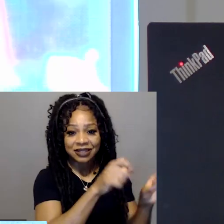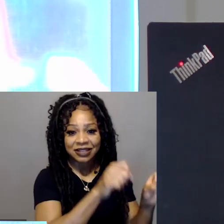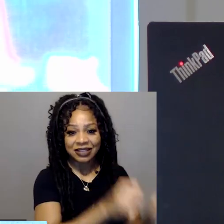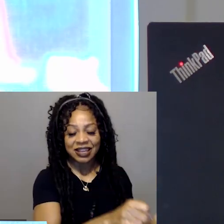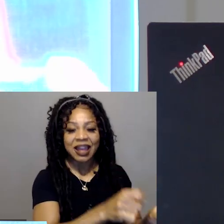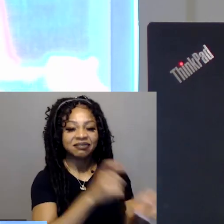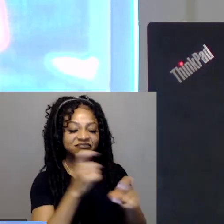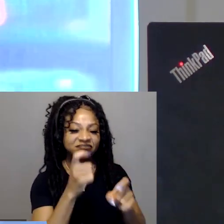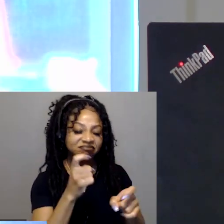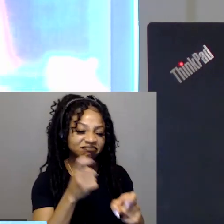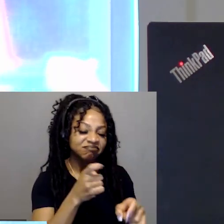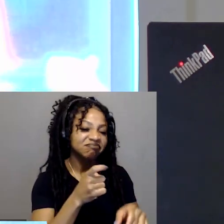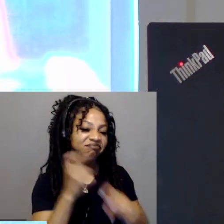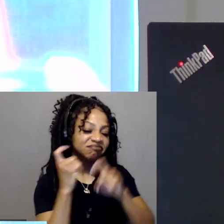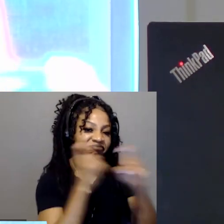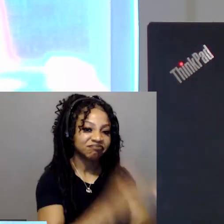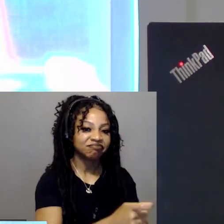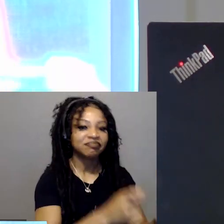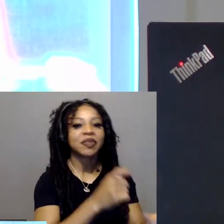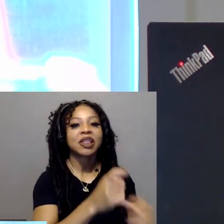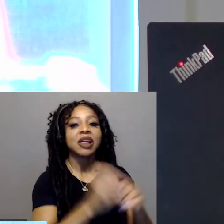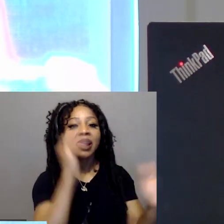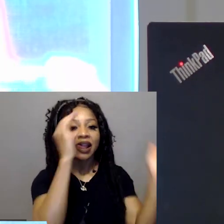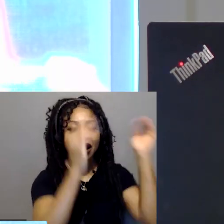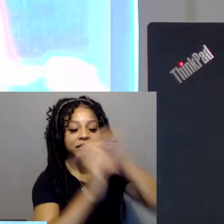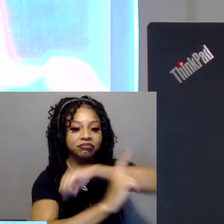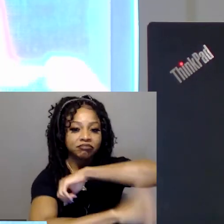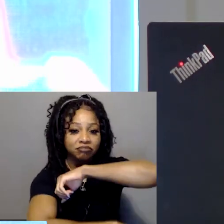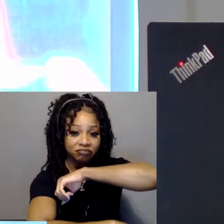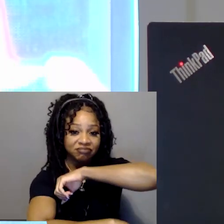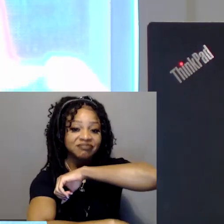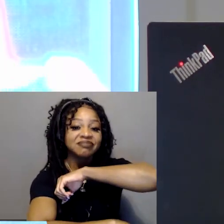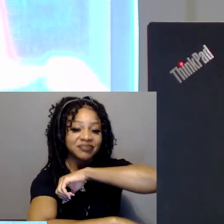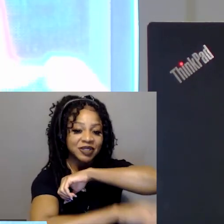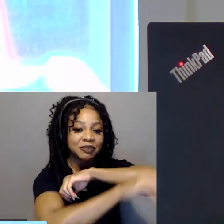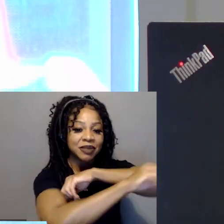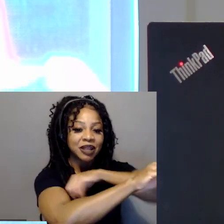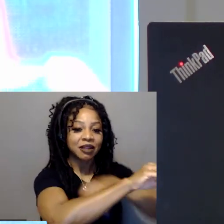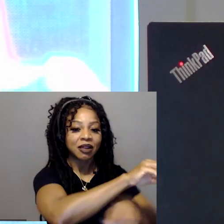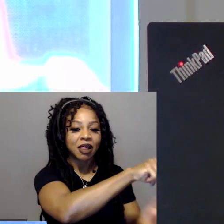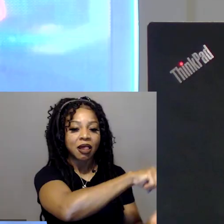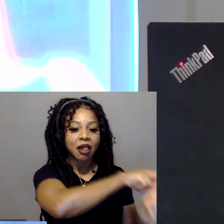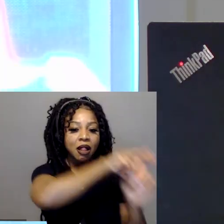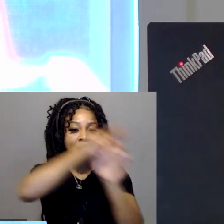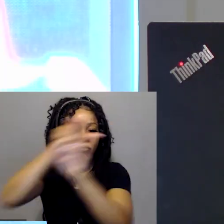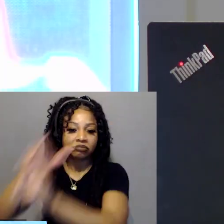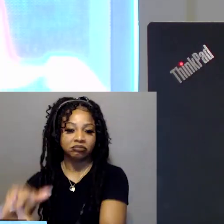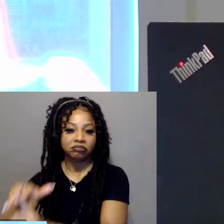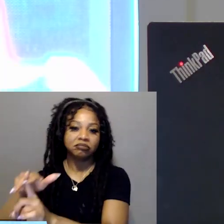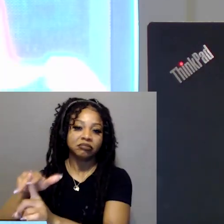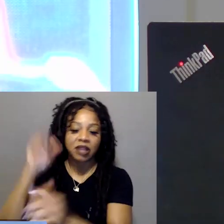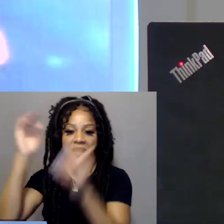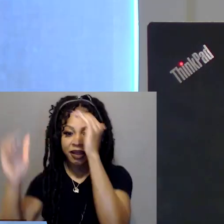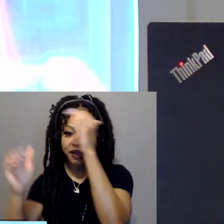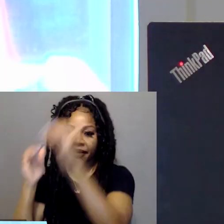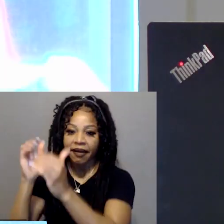an adult sentence. If they're given an adult sentence, then they've been convicted and they have an adult criminal